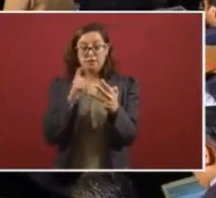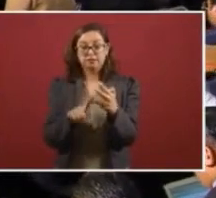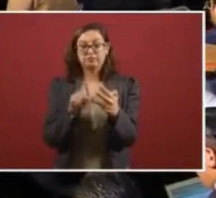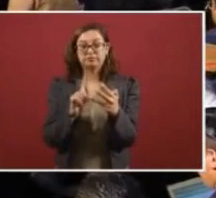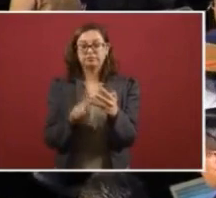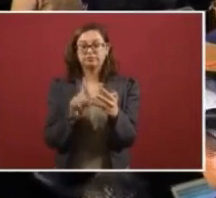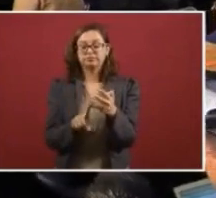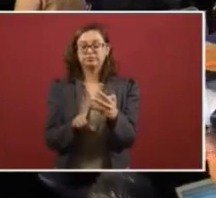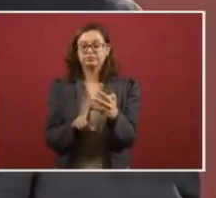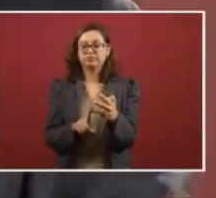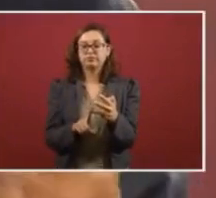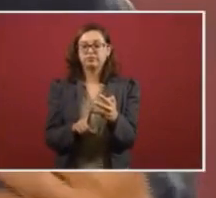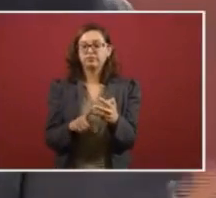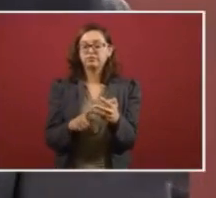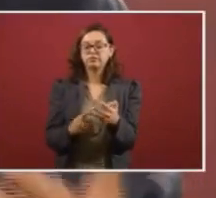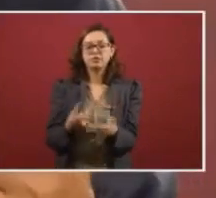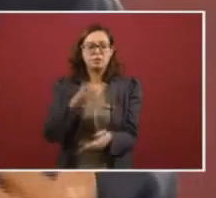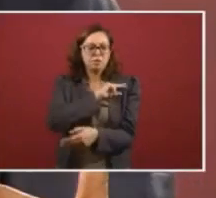to give